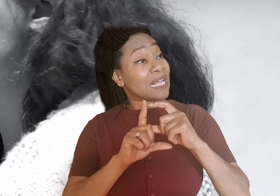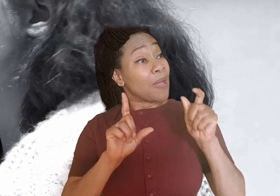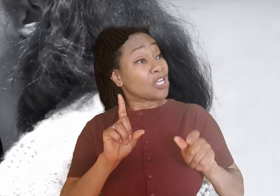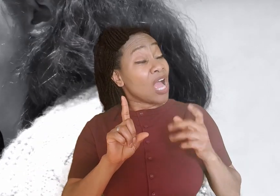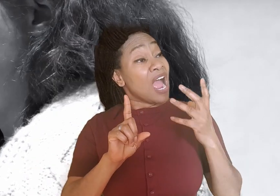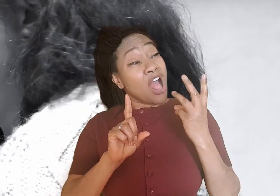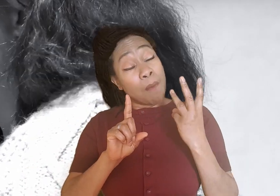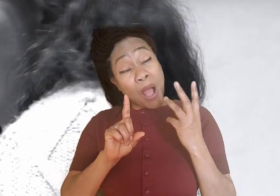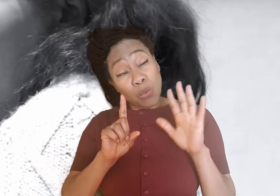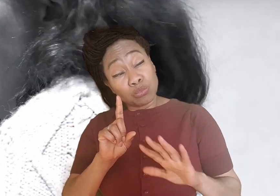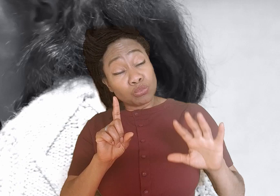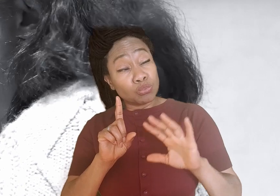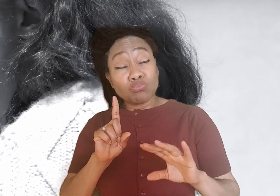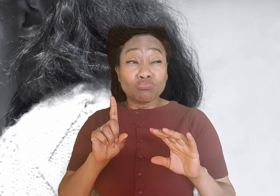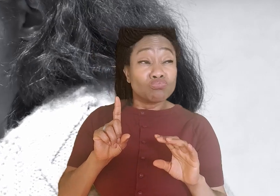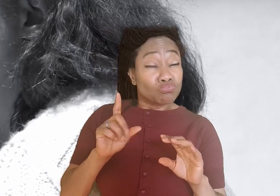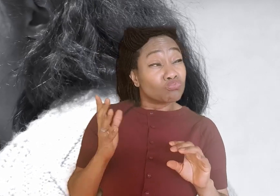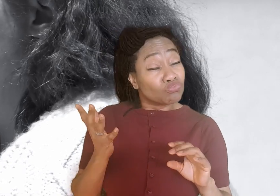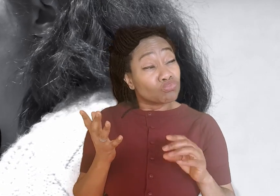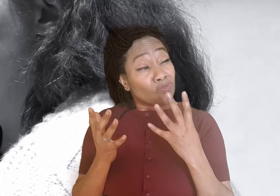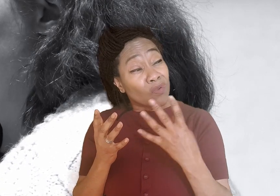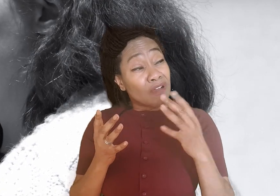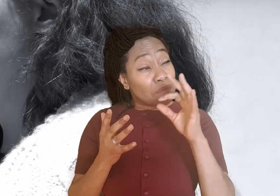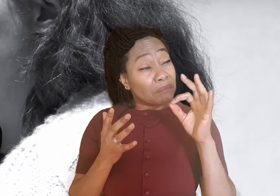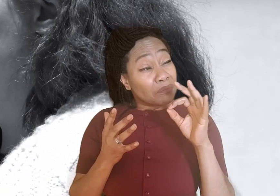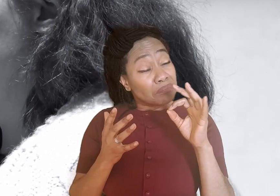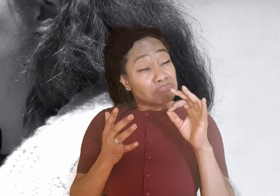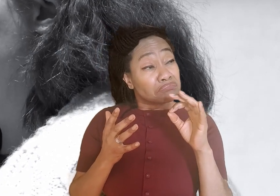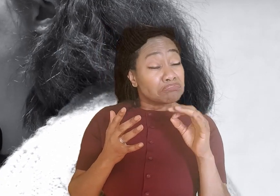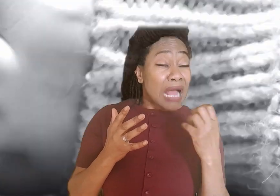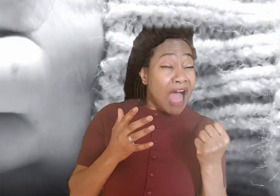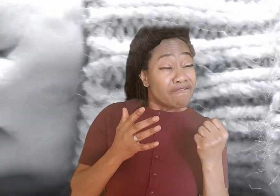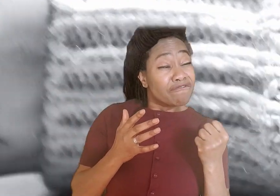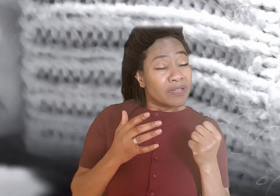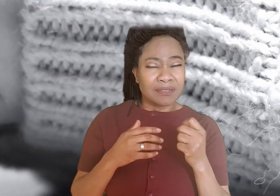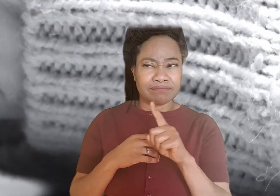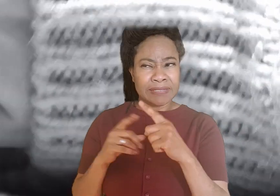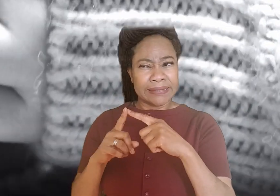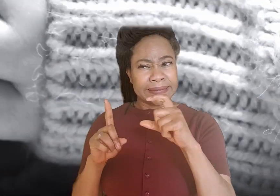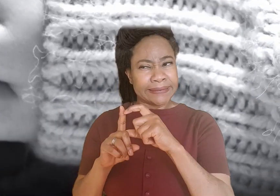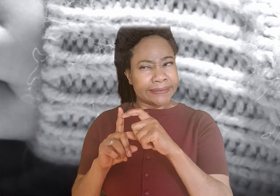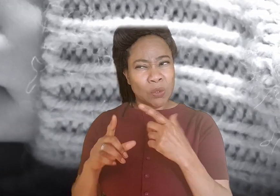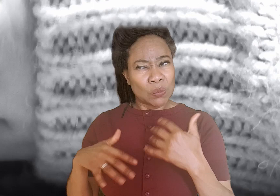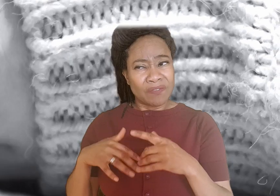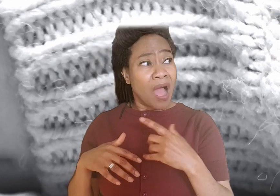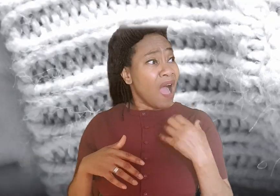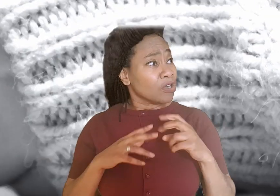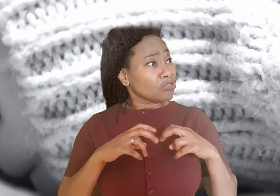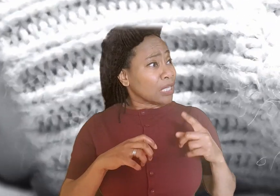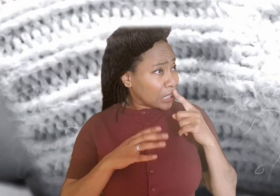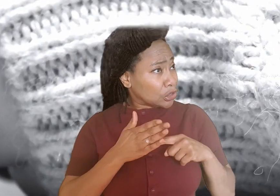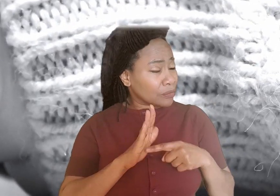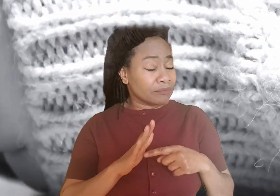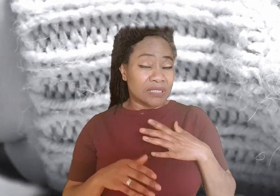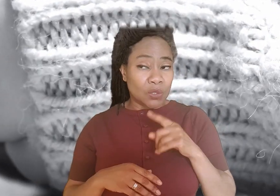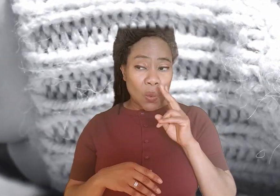it would seem more likely that I had it than I didn't have it. Ehlers-Danlos patients don't suffer from dysautonomia. I have the research here. I can show you. I don't need to look